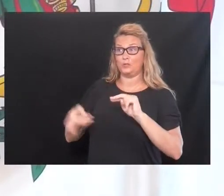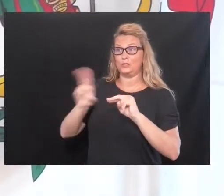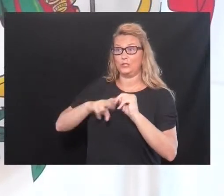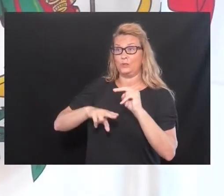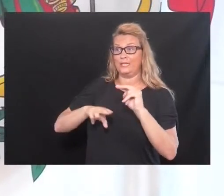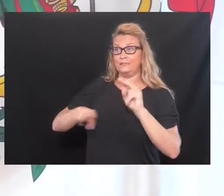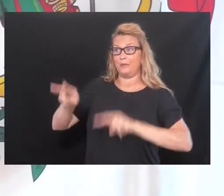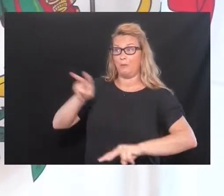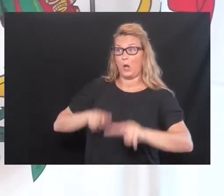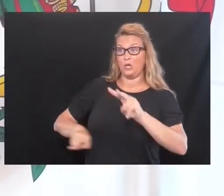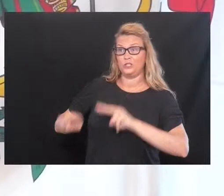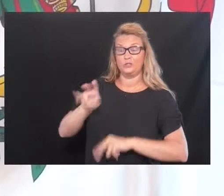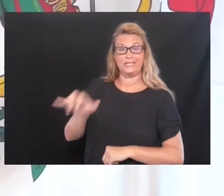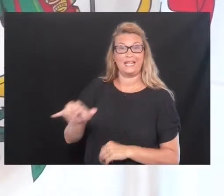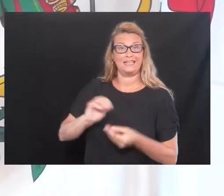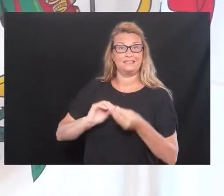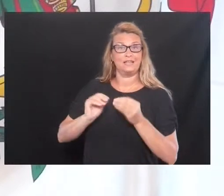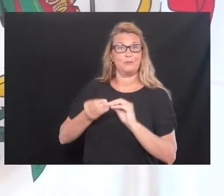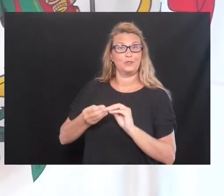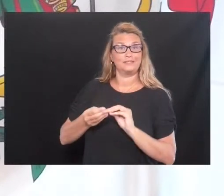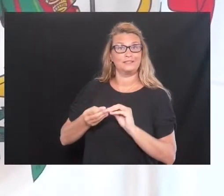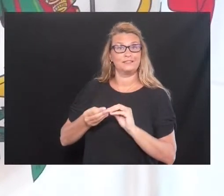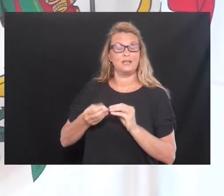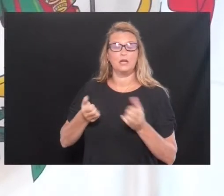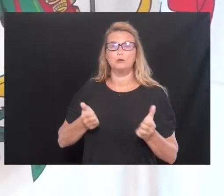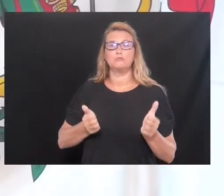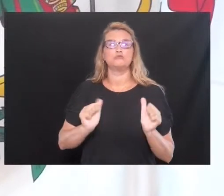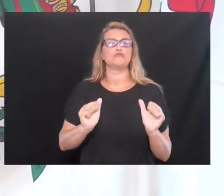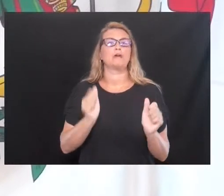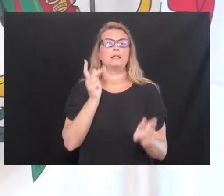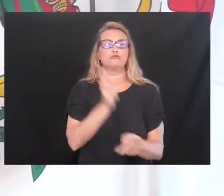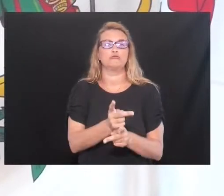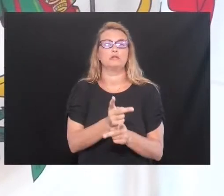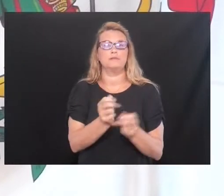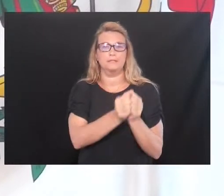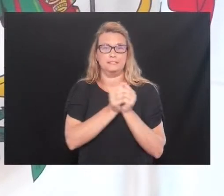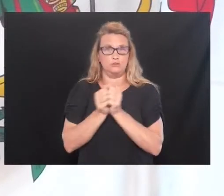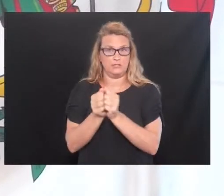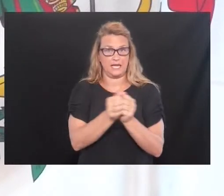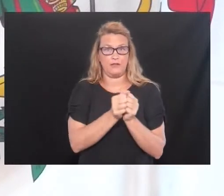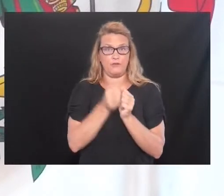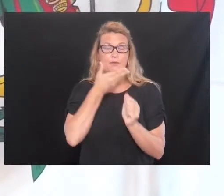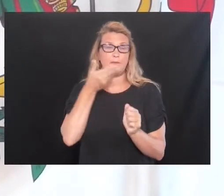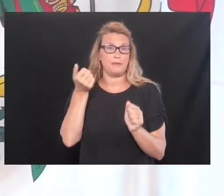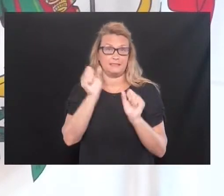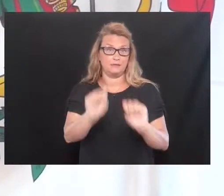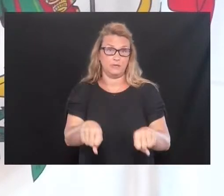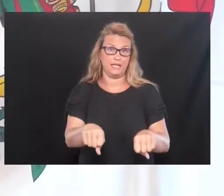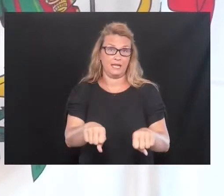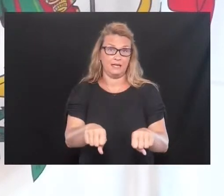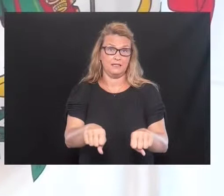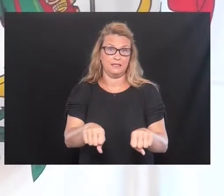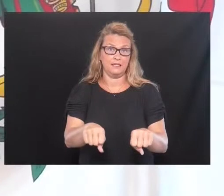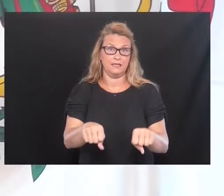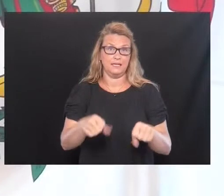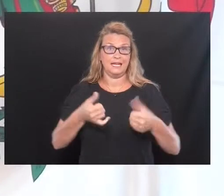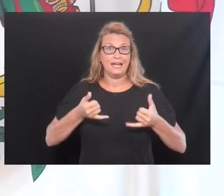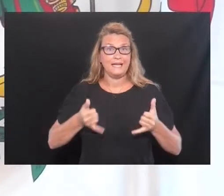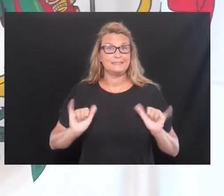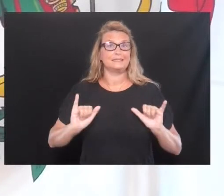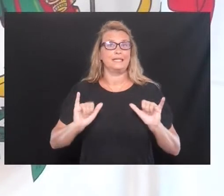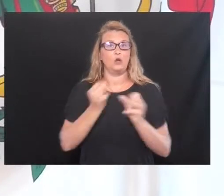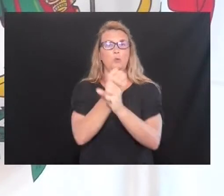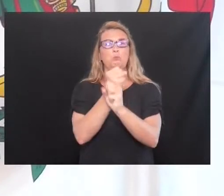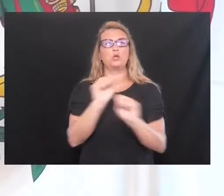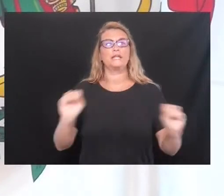every way. I am trying with all in me to keep us together as best I possibly can and still protect us